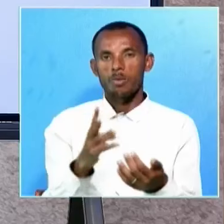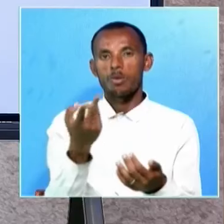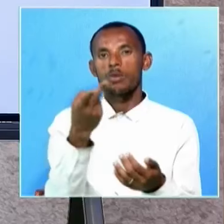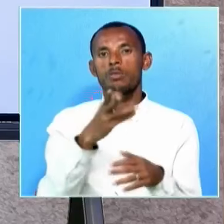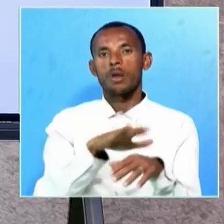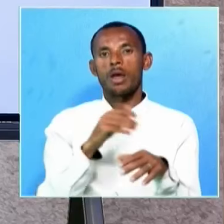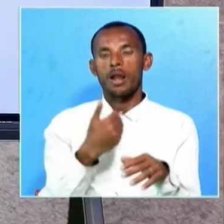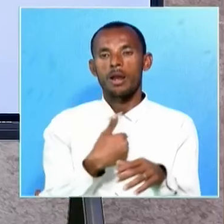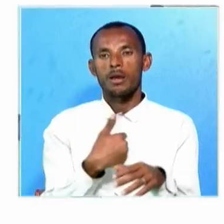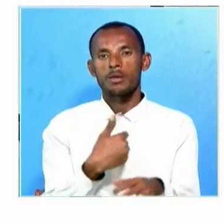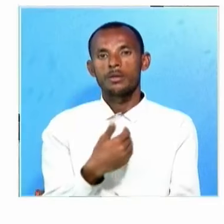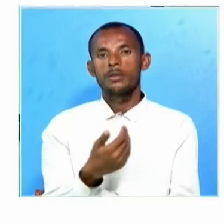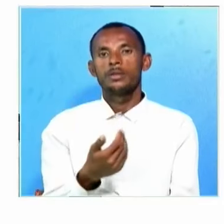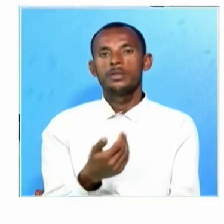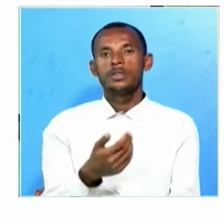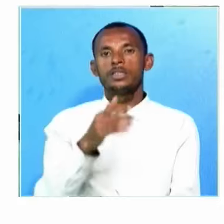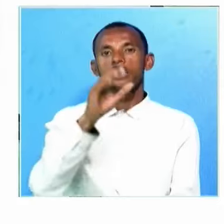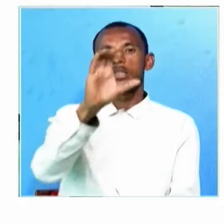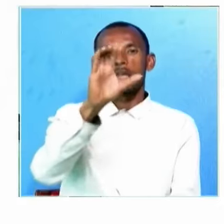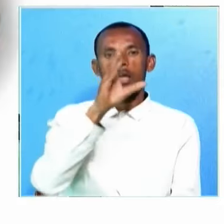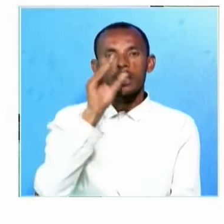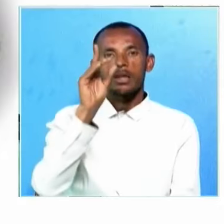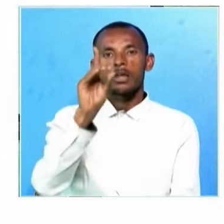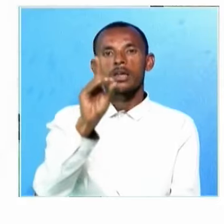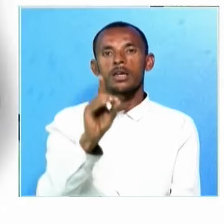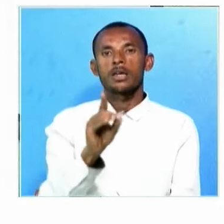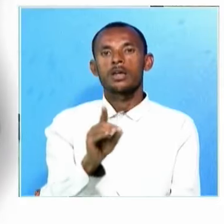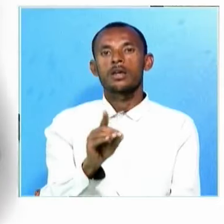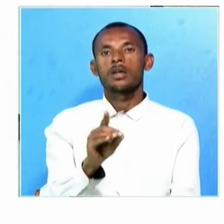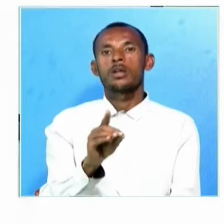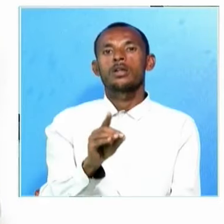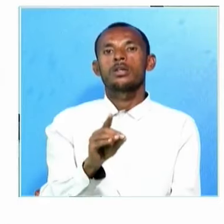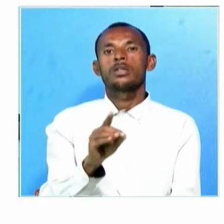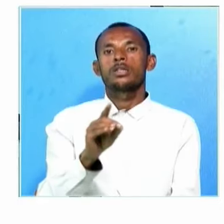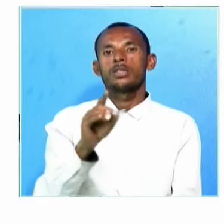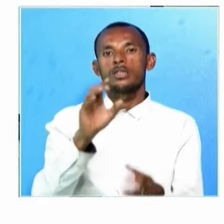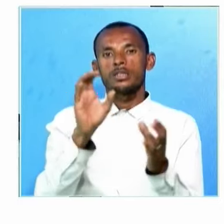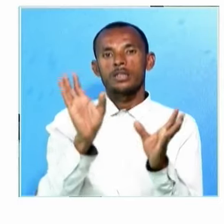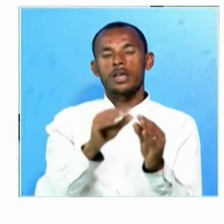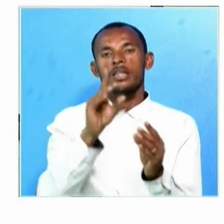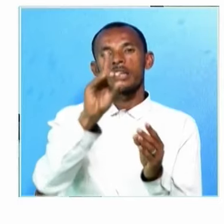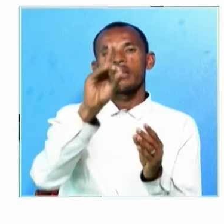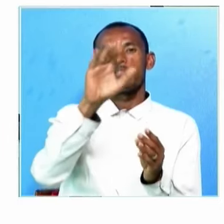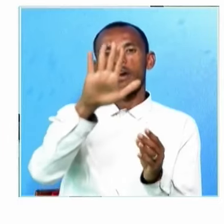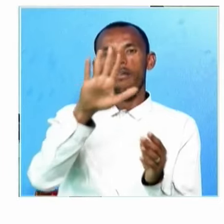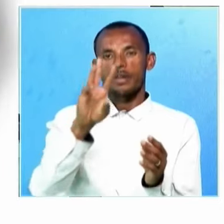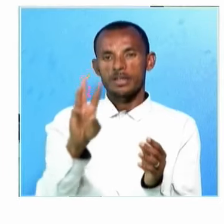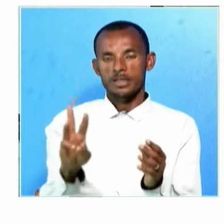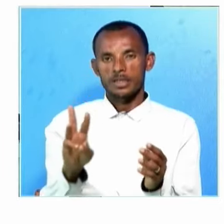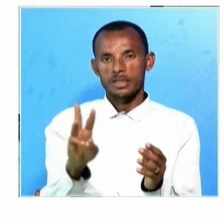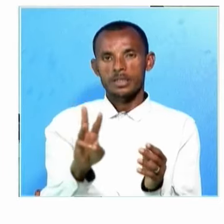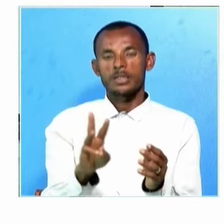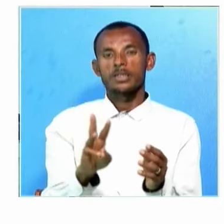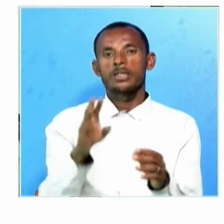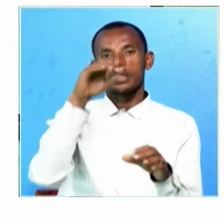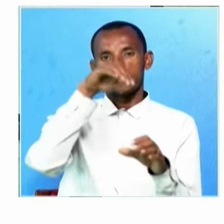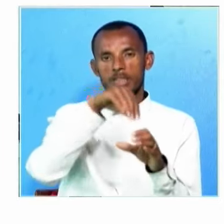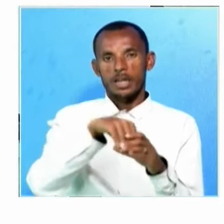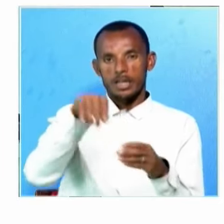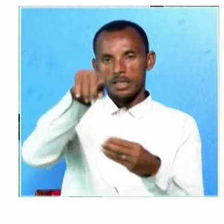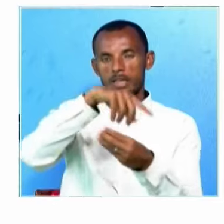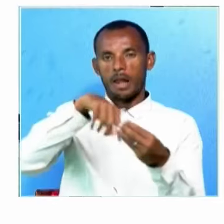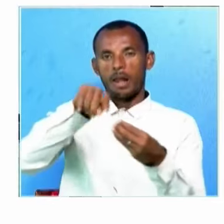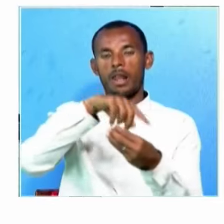In addition to, the set D contains 5 and 6. So, 2, 5, and 6 inside a circle